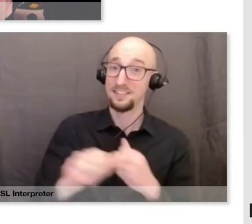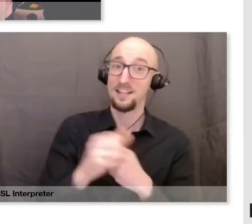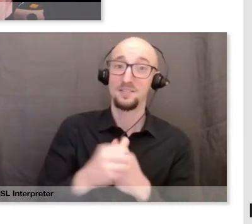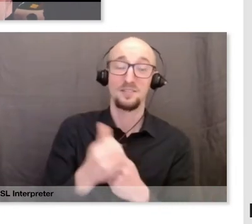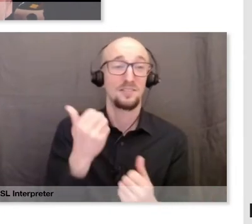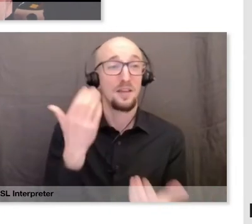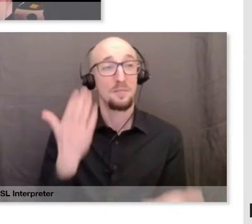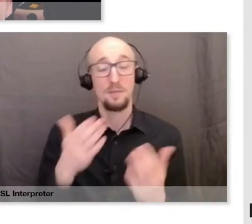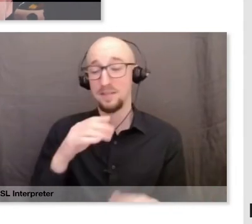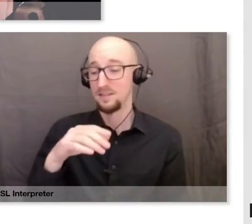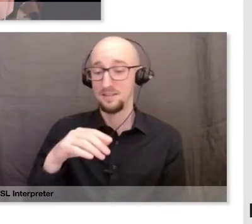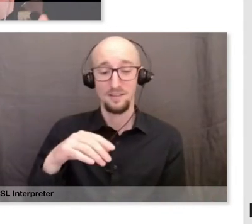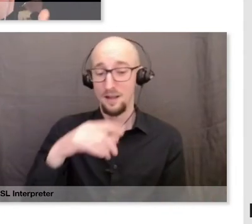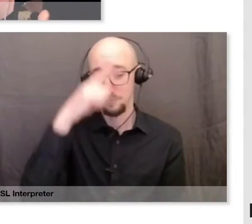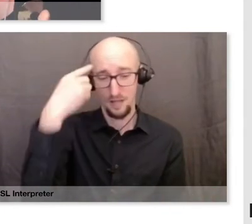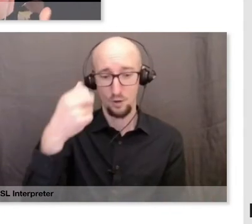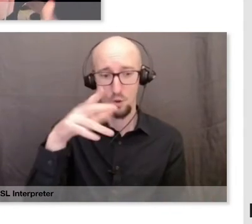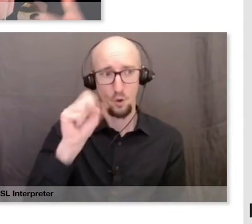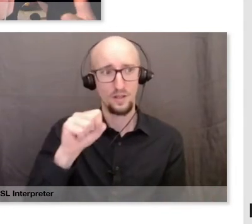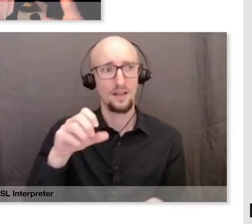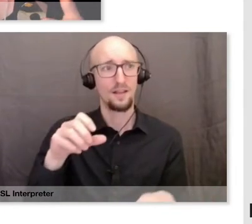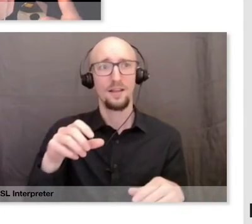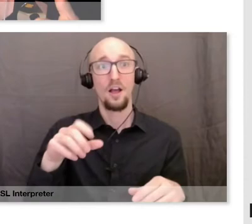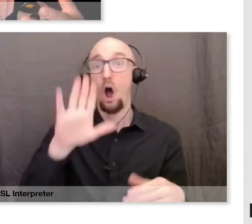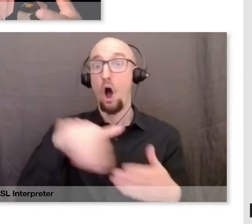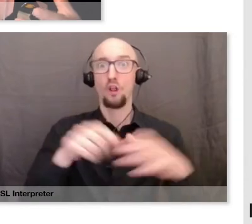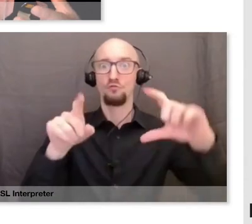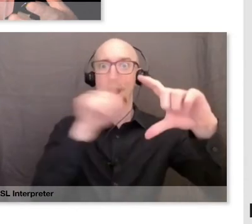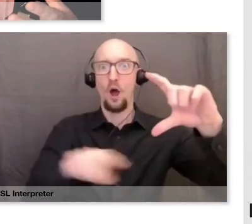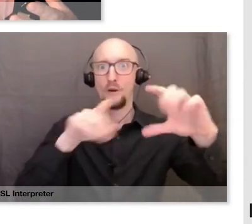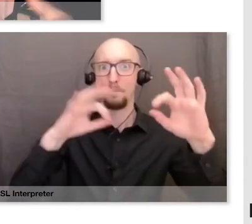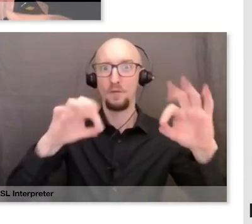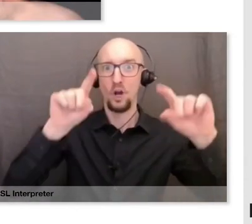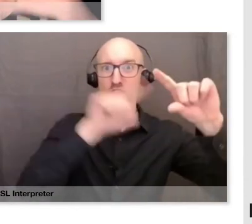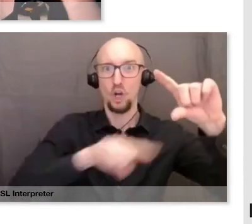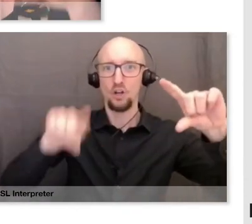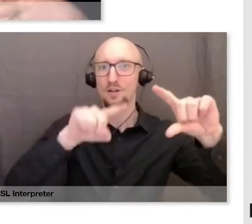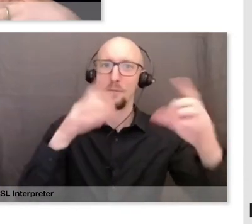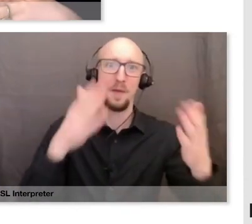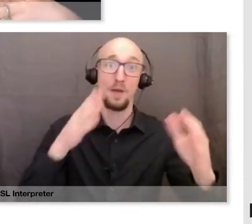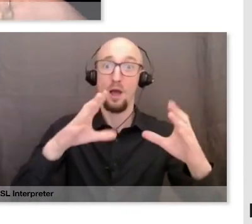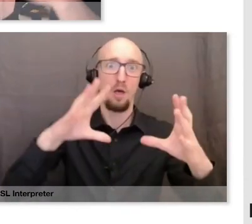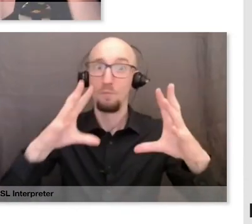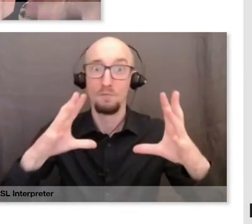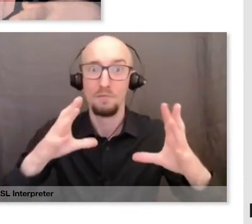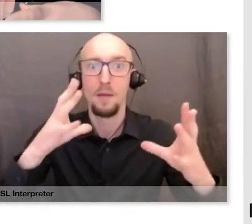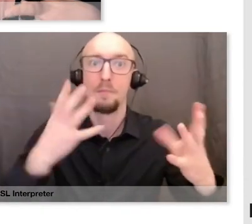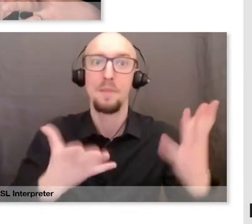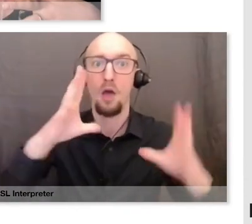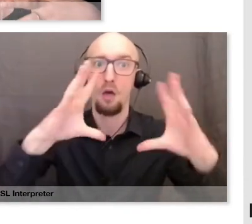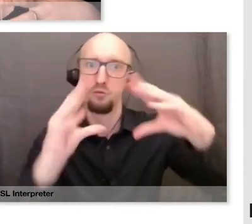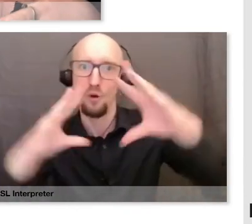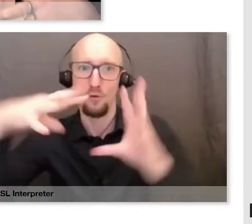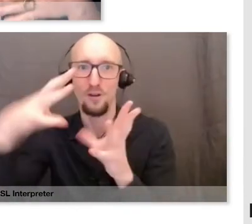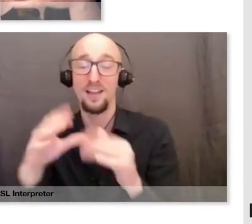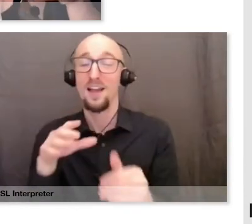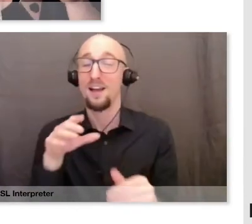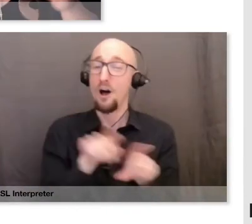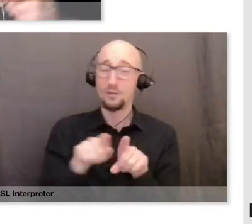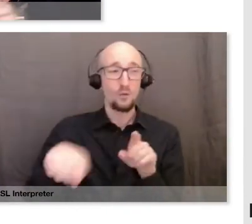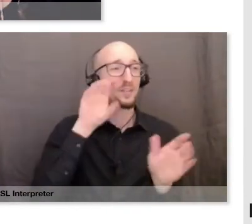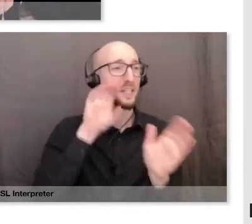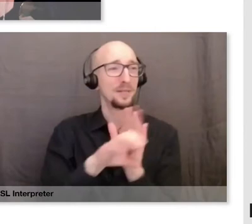this round, or and also because these are simulated images in the sense that they have been given color or whatever. So for